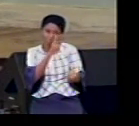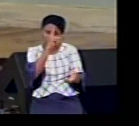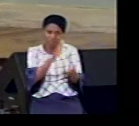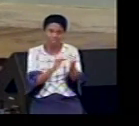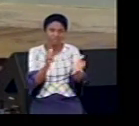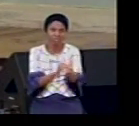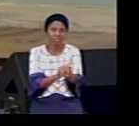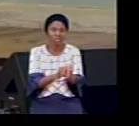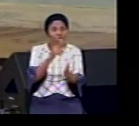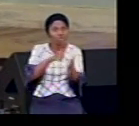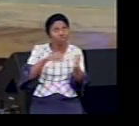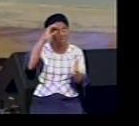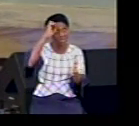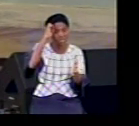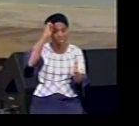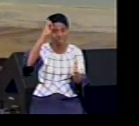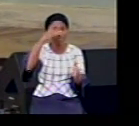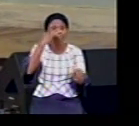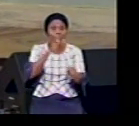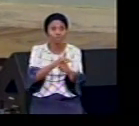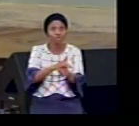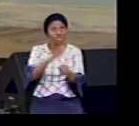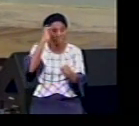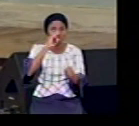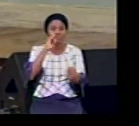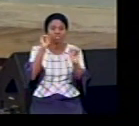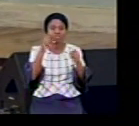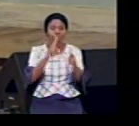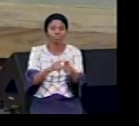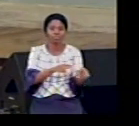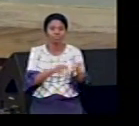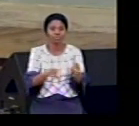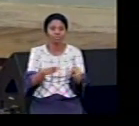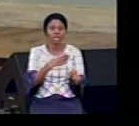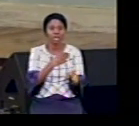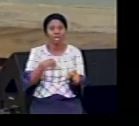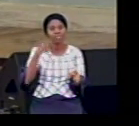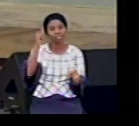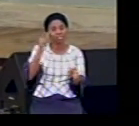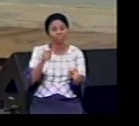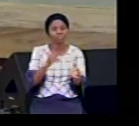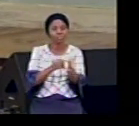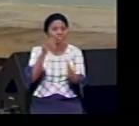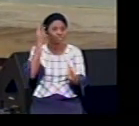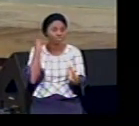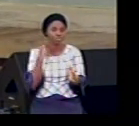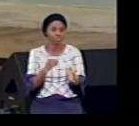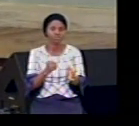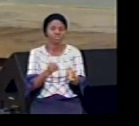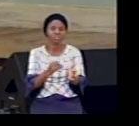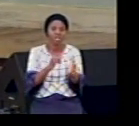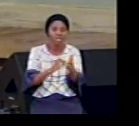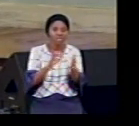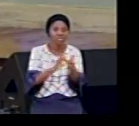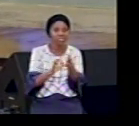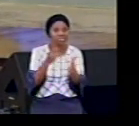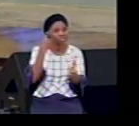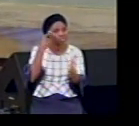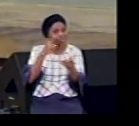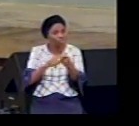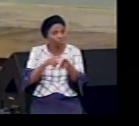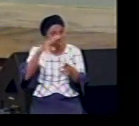perform. And therefore it was imputed to him for